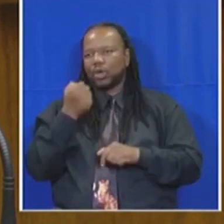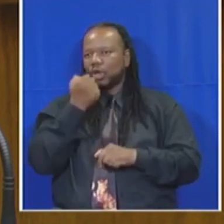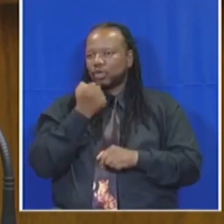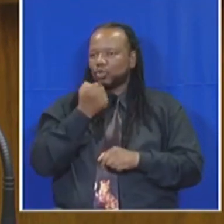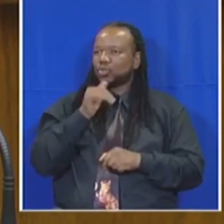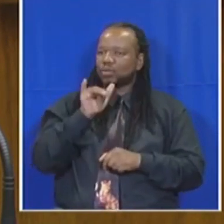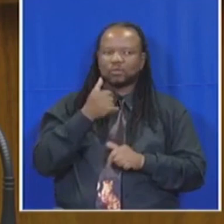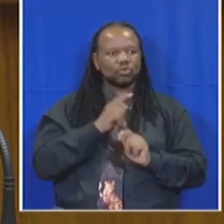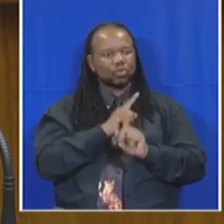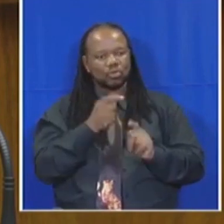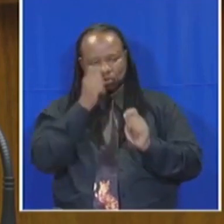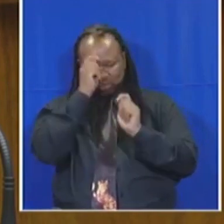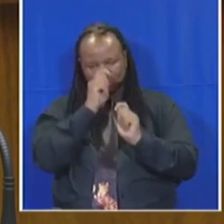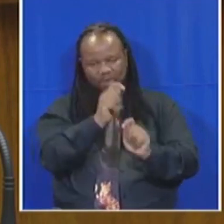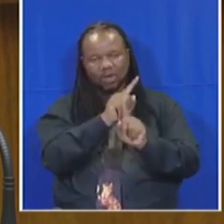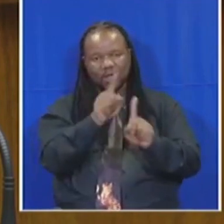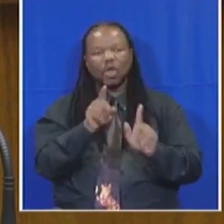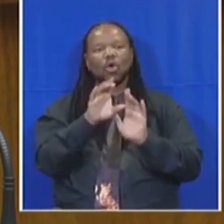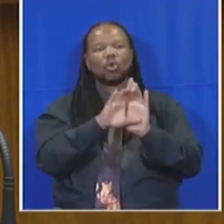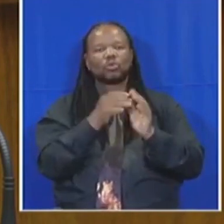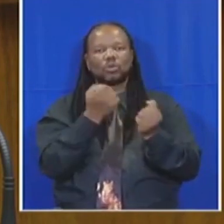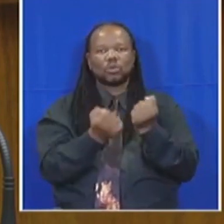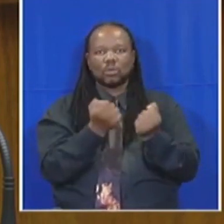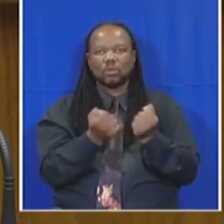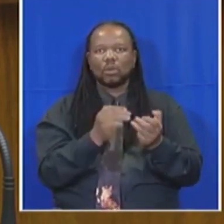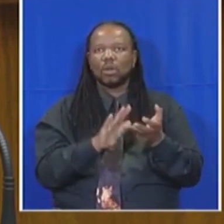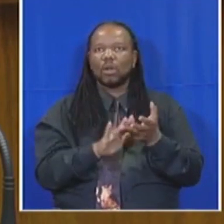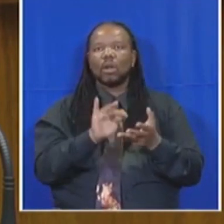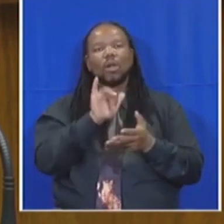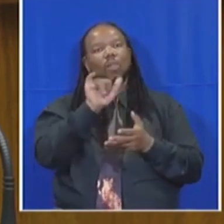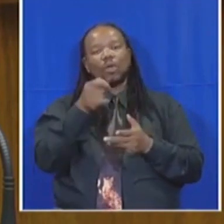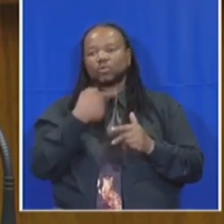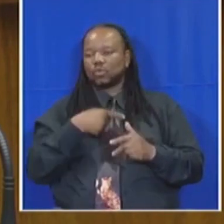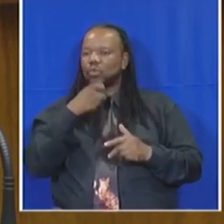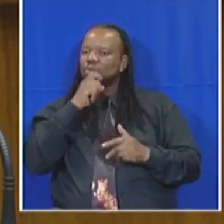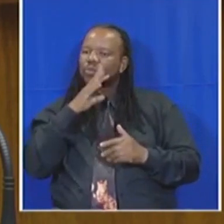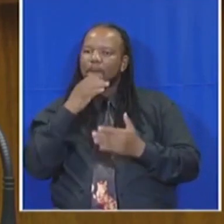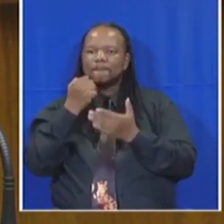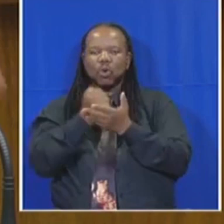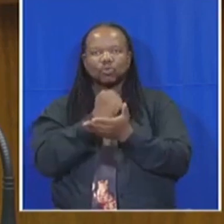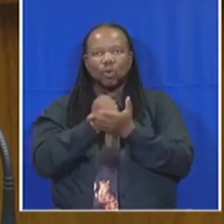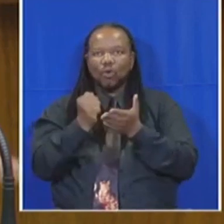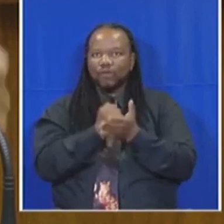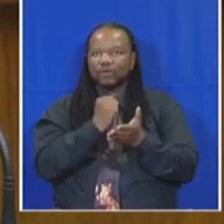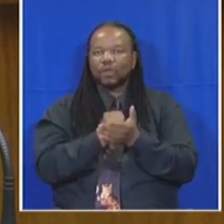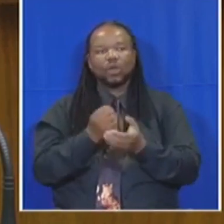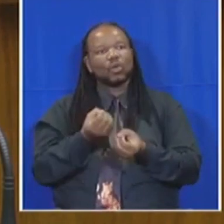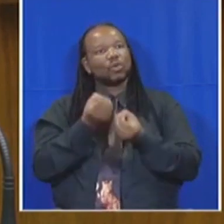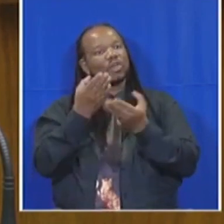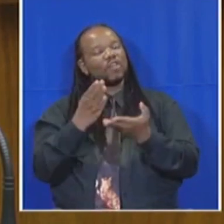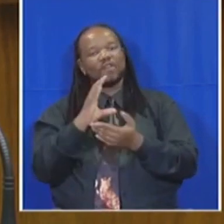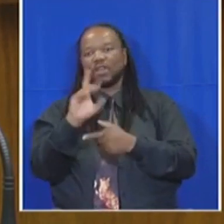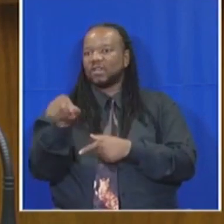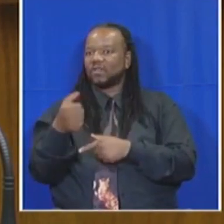the Constitutional Court. There is no excuse for bypassing the post office, giving billions to a bunch of crooks who faked